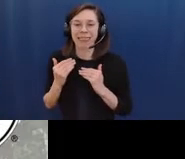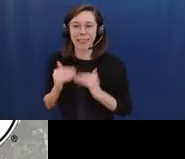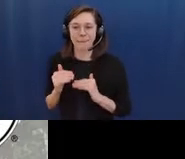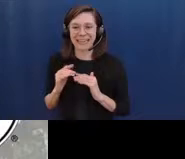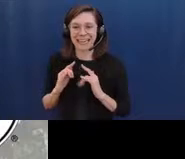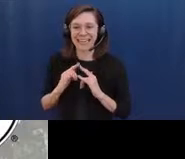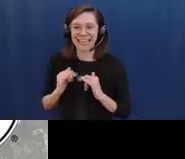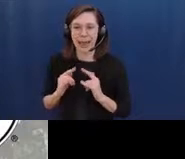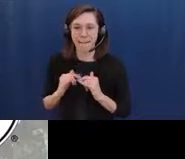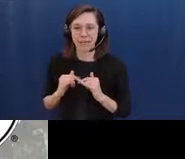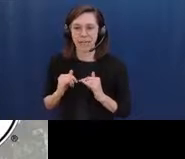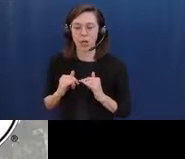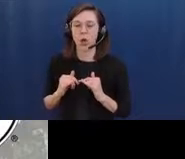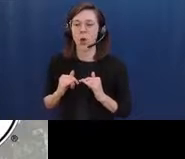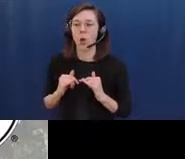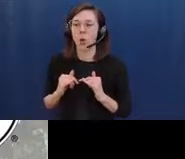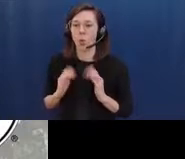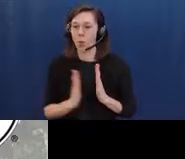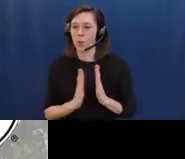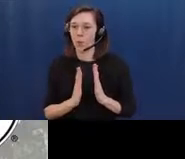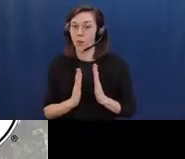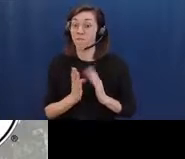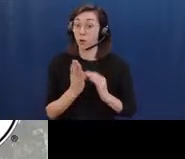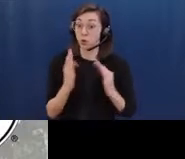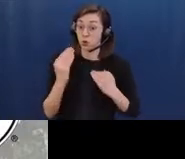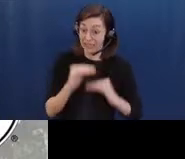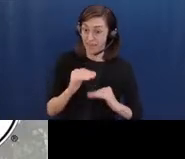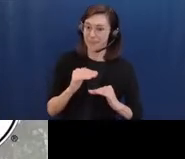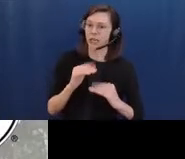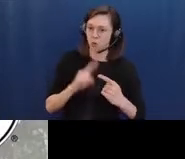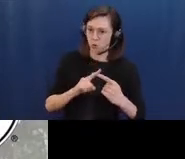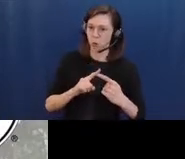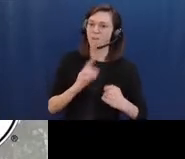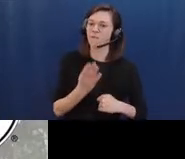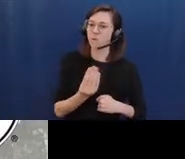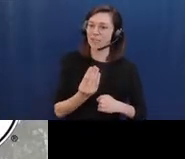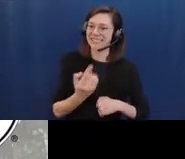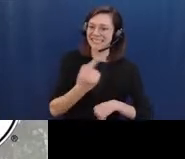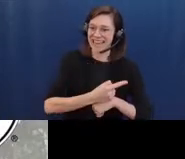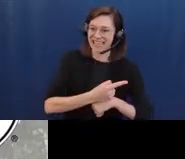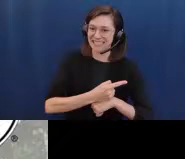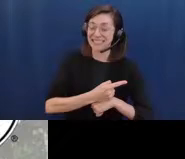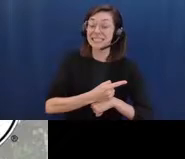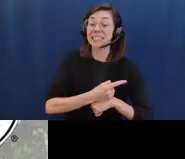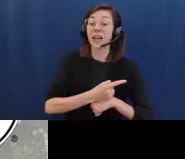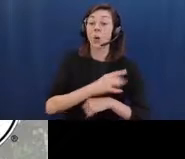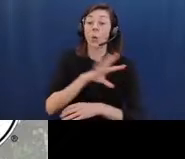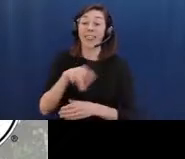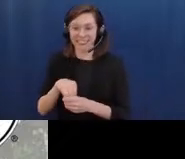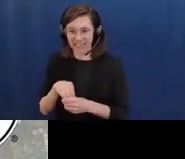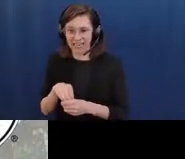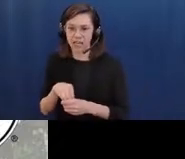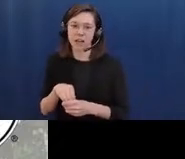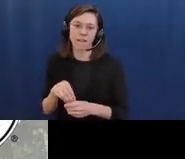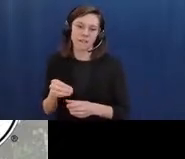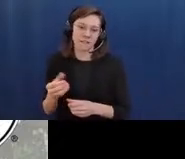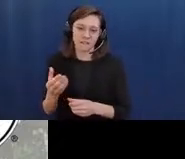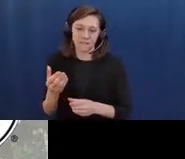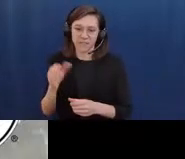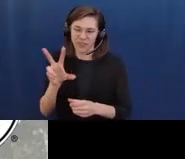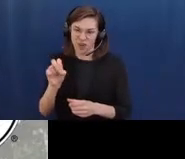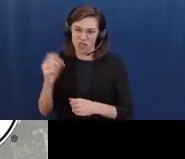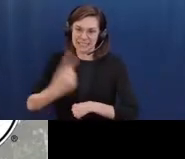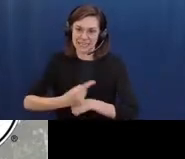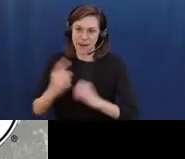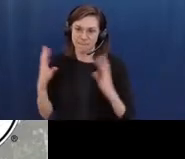to within 14 days in a 30-day period. I apologize, I'm very new to this process and I didn't have any opportunity to do